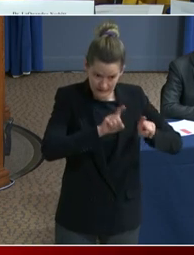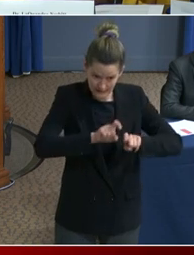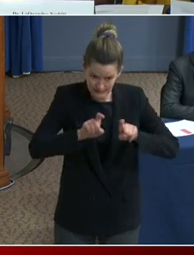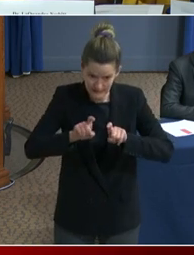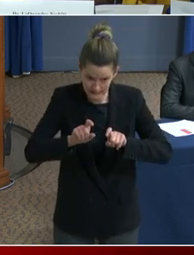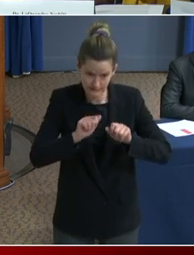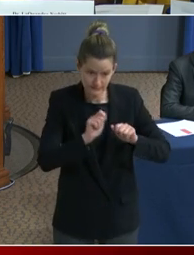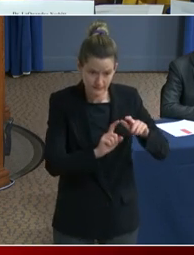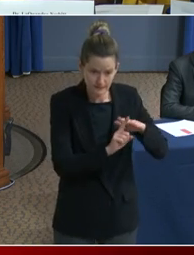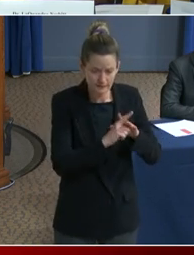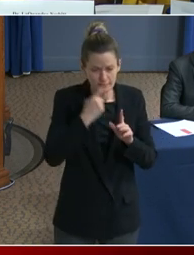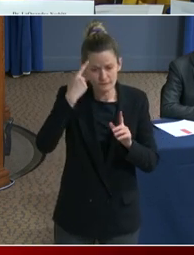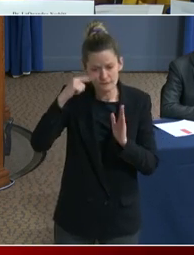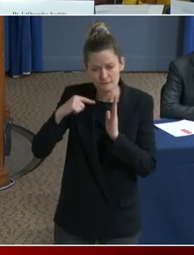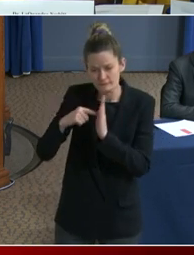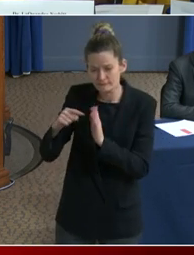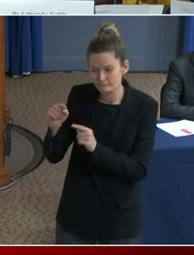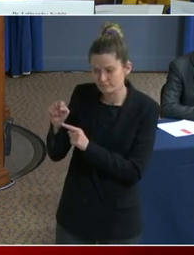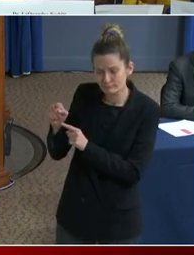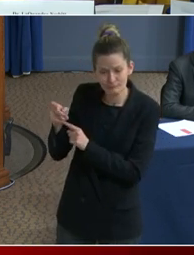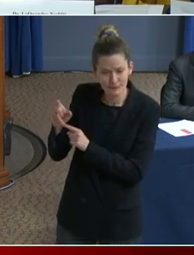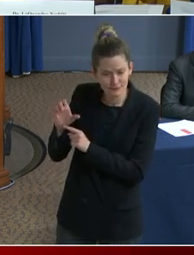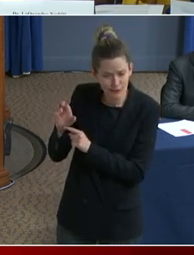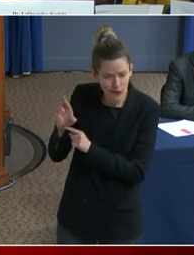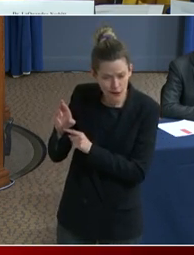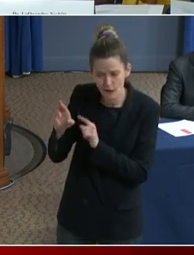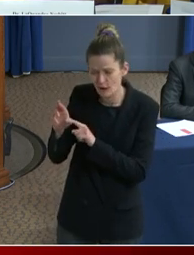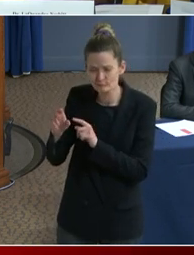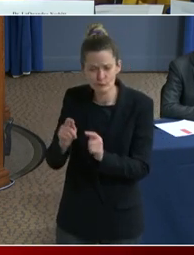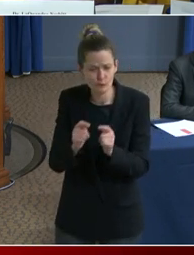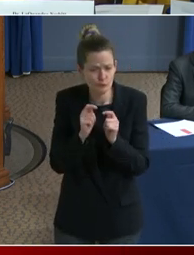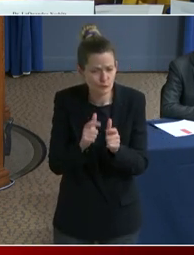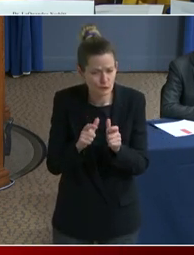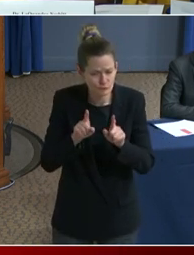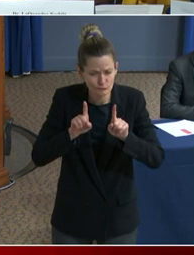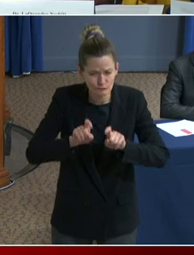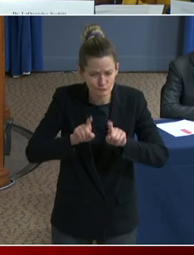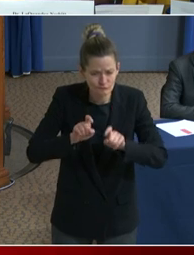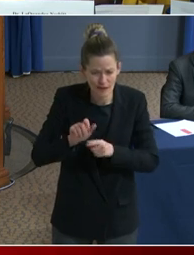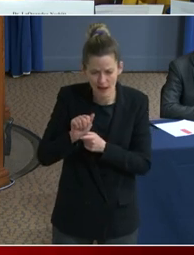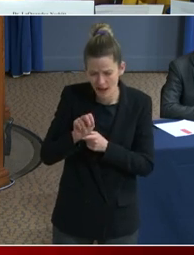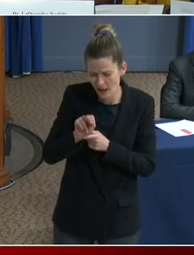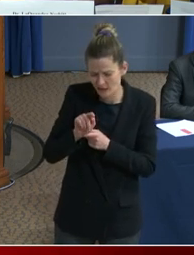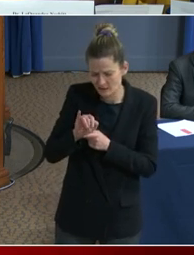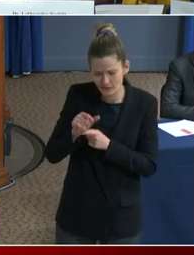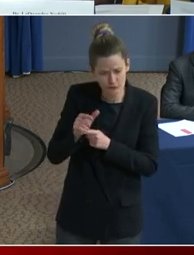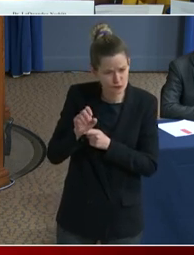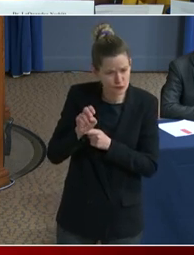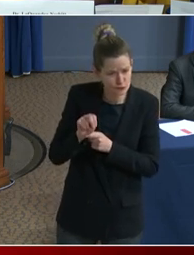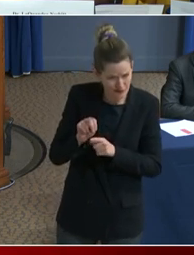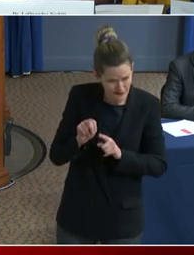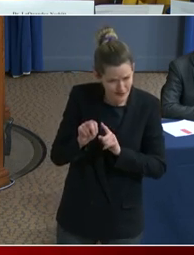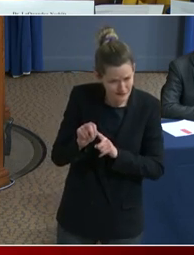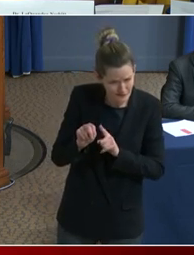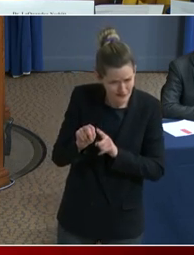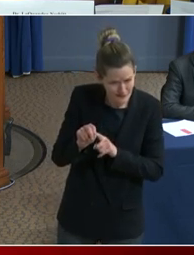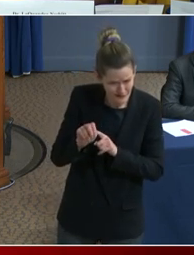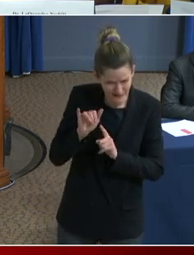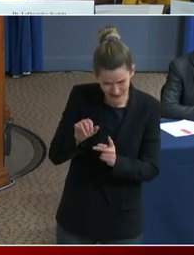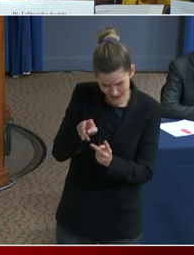PCR test or a rapid antigen over-the-counter test, if they are still able to detect the presence